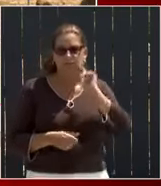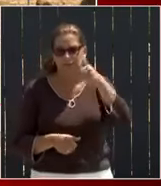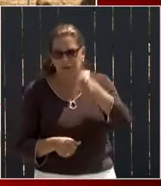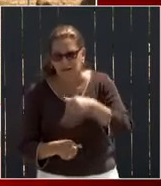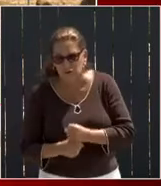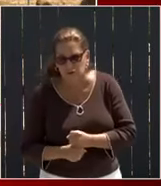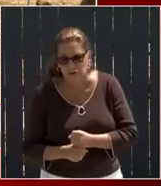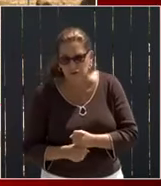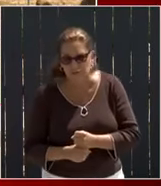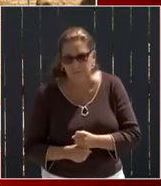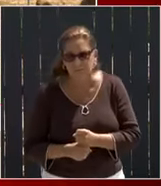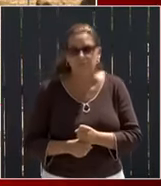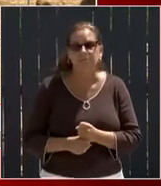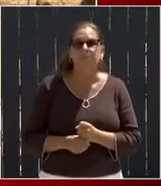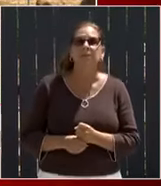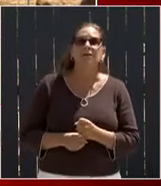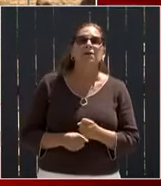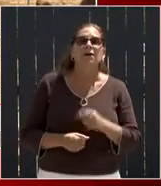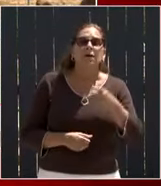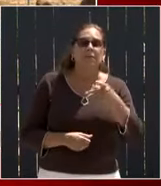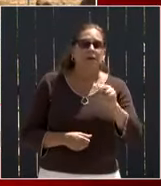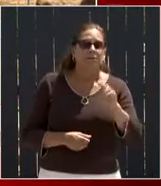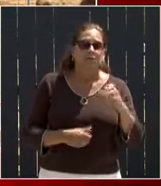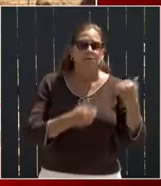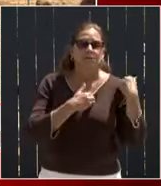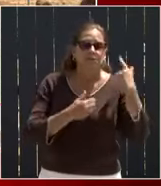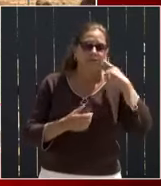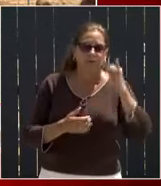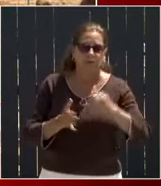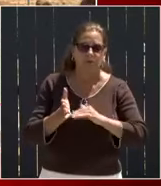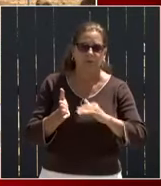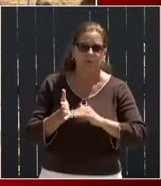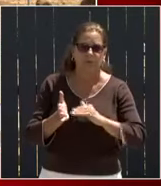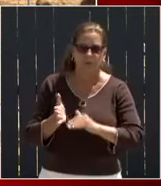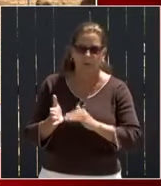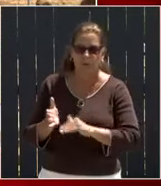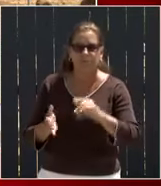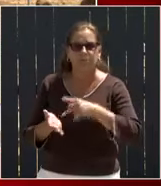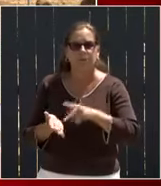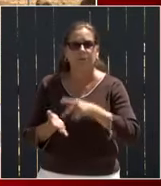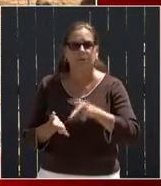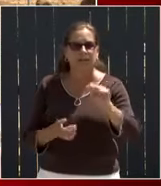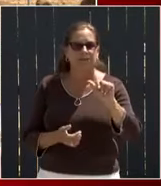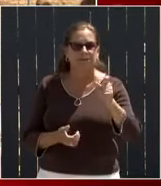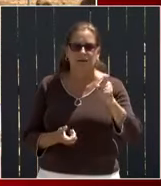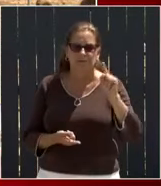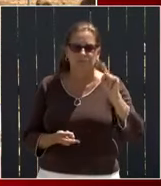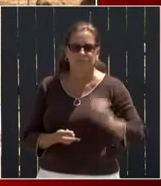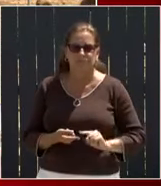result of this great work. The Skyland Town Center investment is a part of PNC's $1 billion commitment